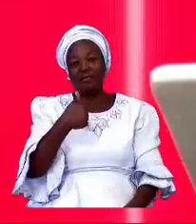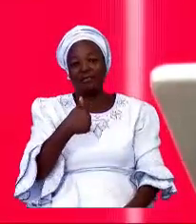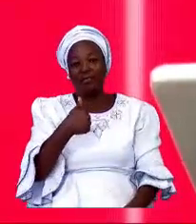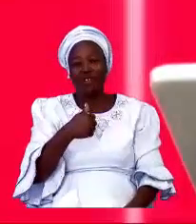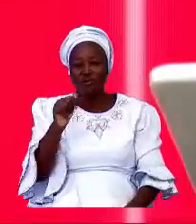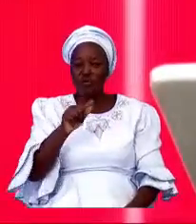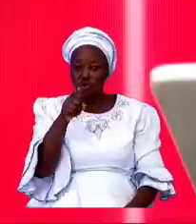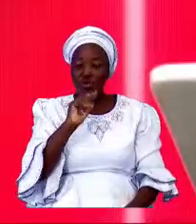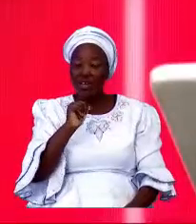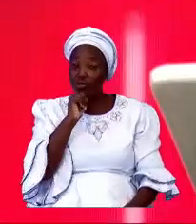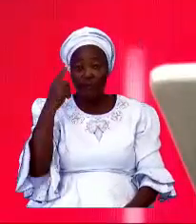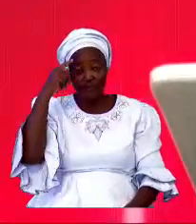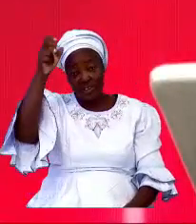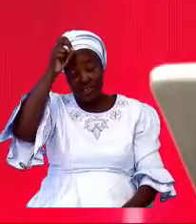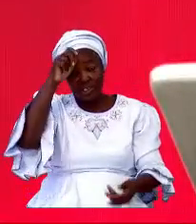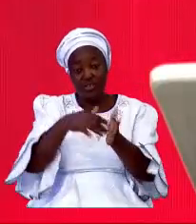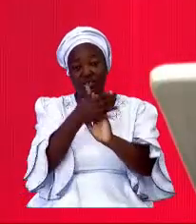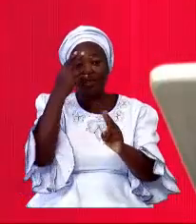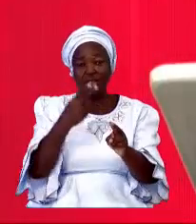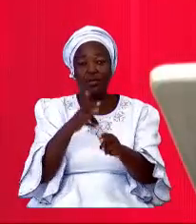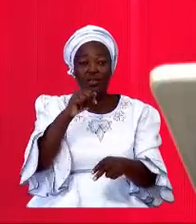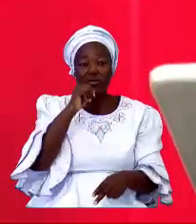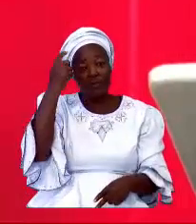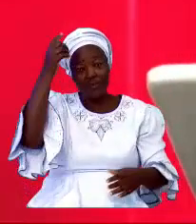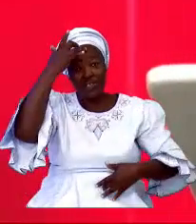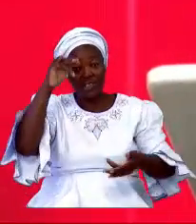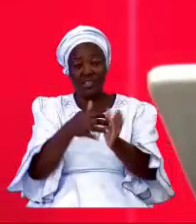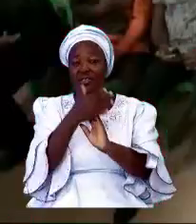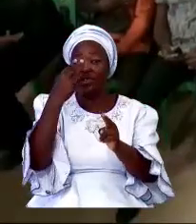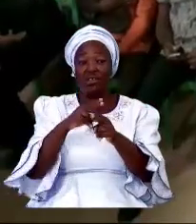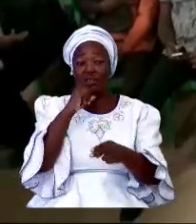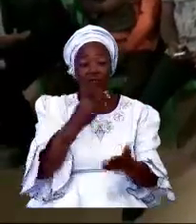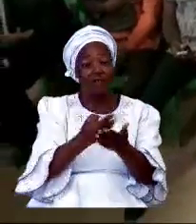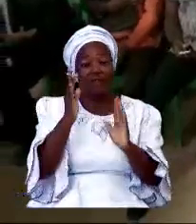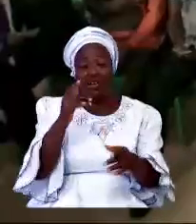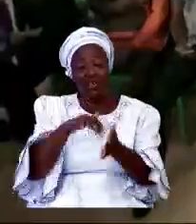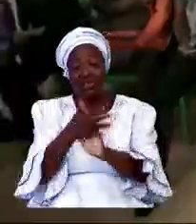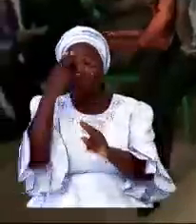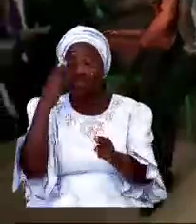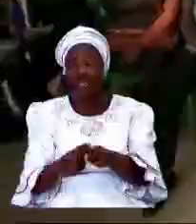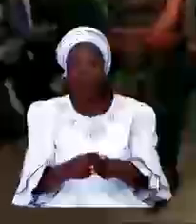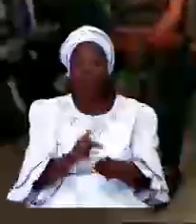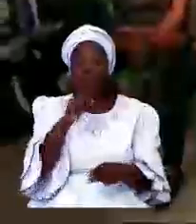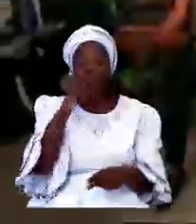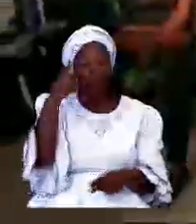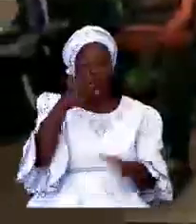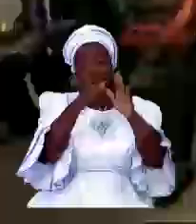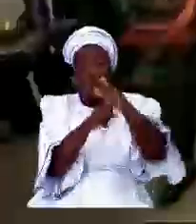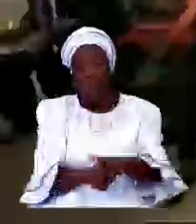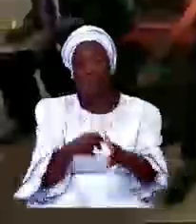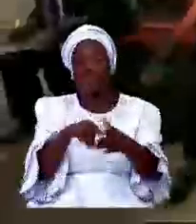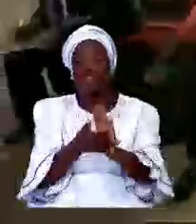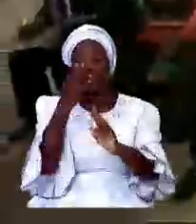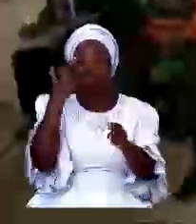for myself. You are not for Satan. You are not for sickness. You are not for